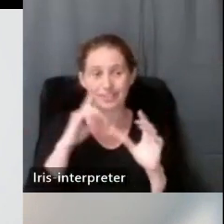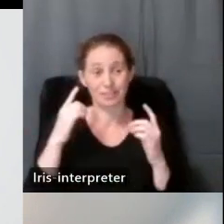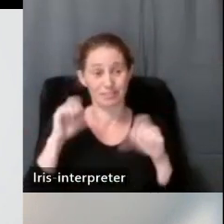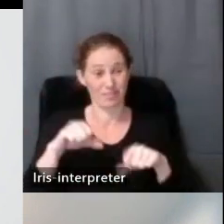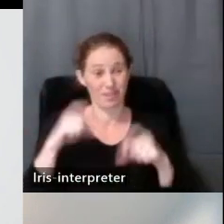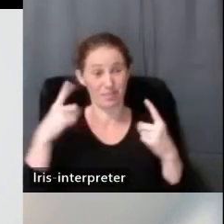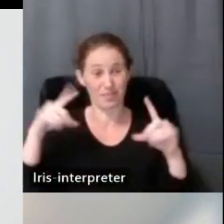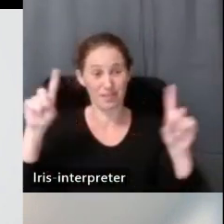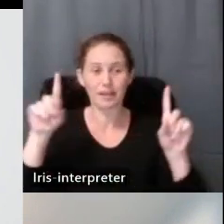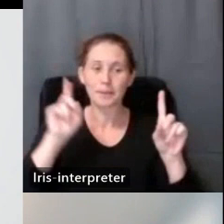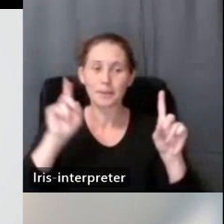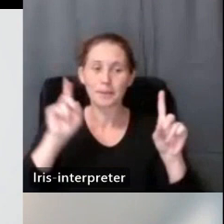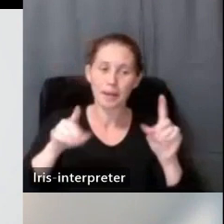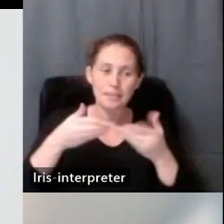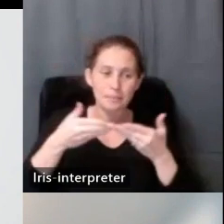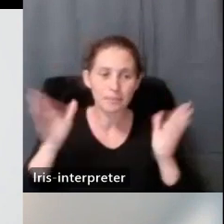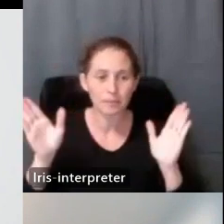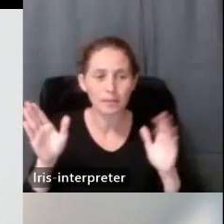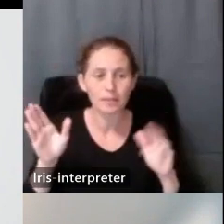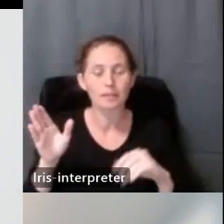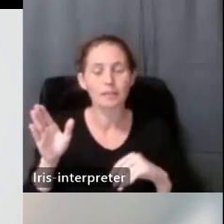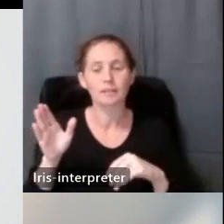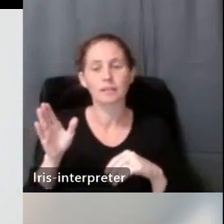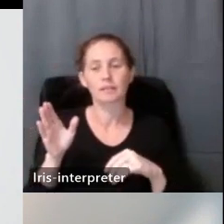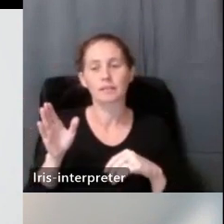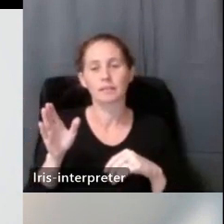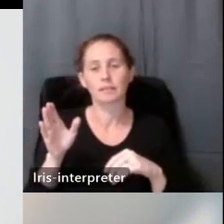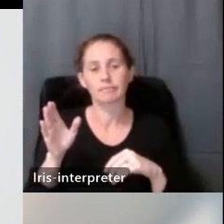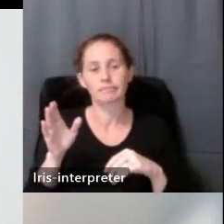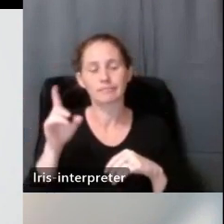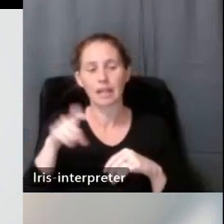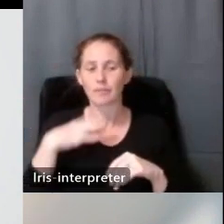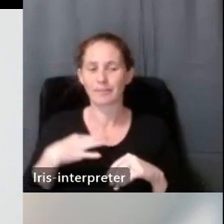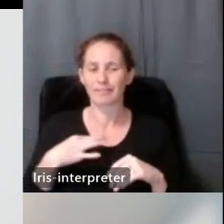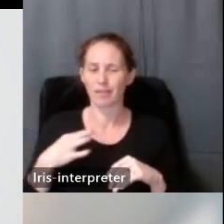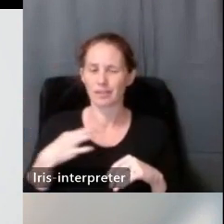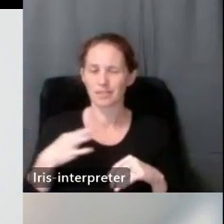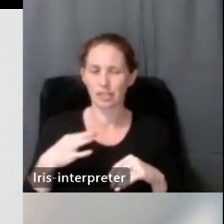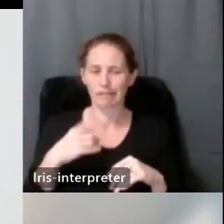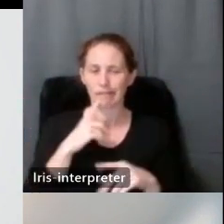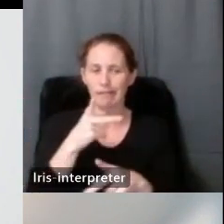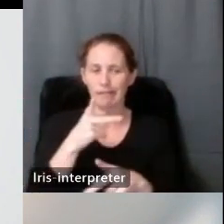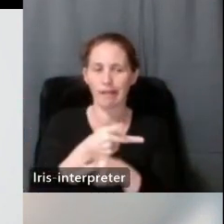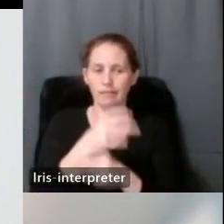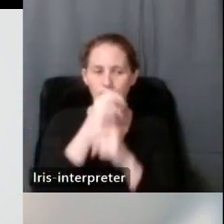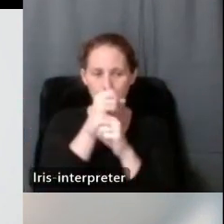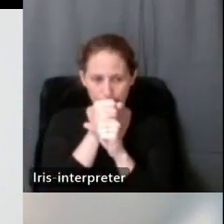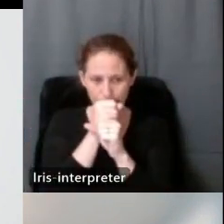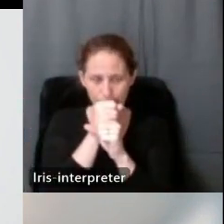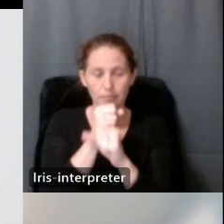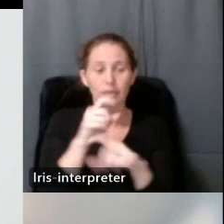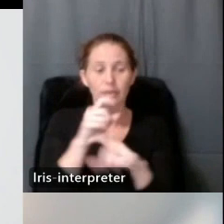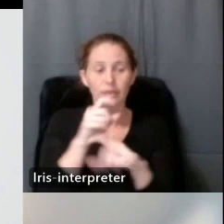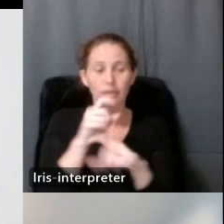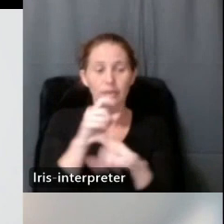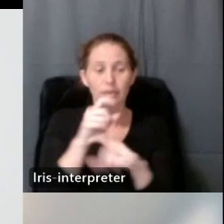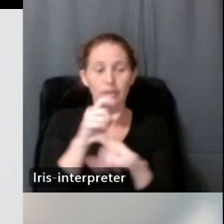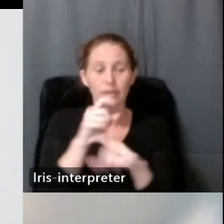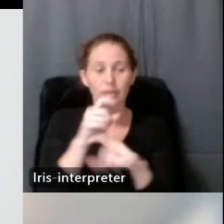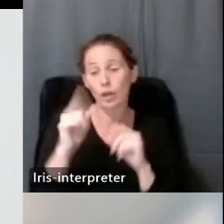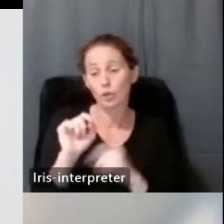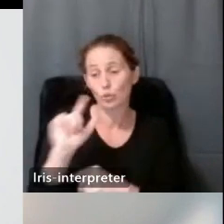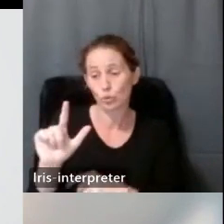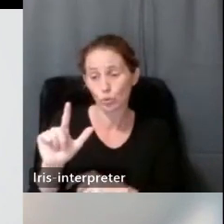be publicized. And again, it would have to be voluntary and kept confidential. But that could be one